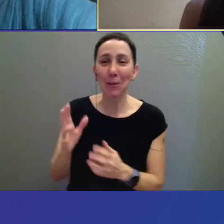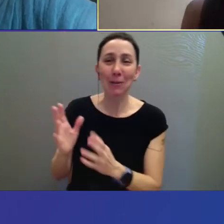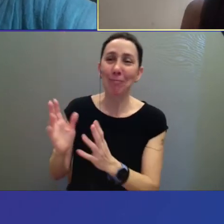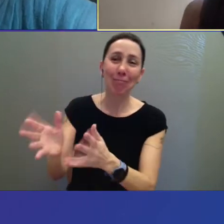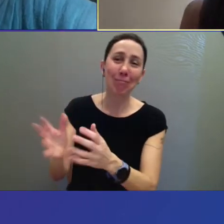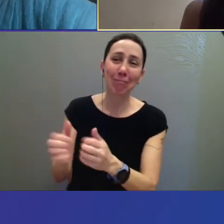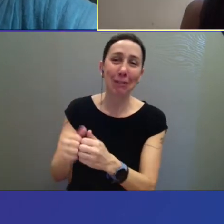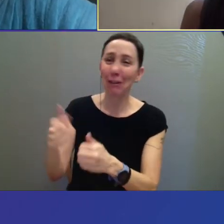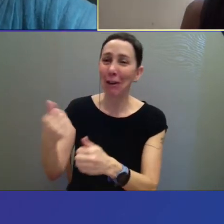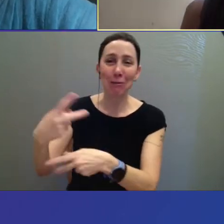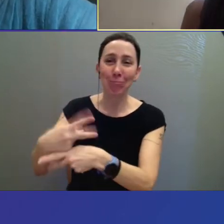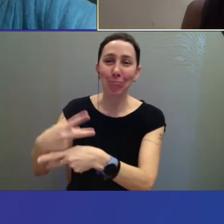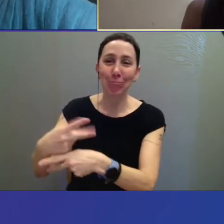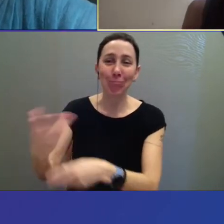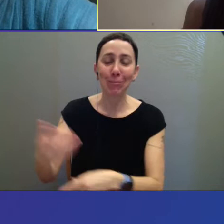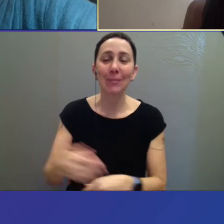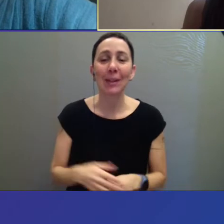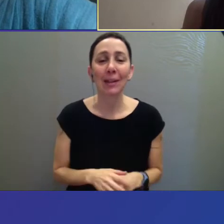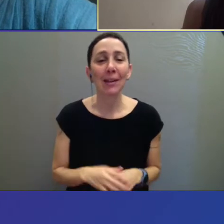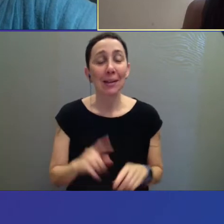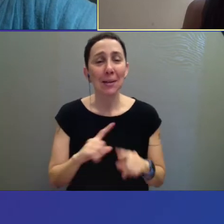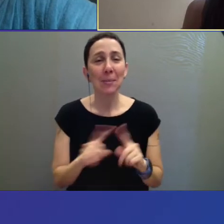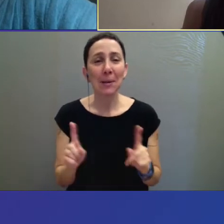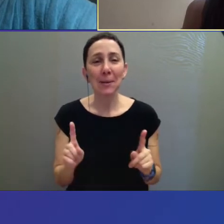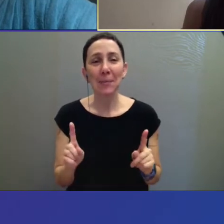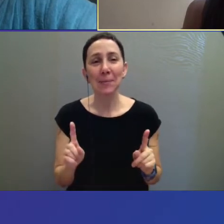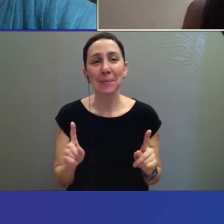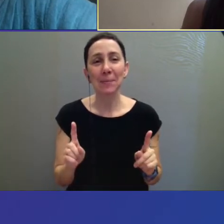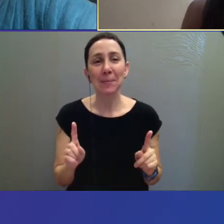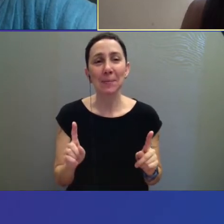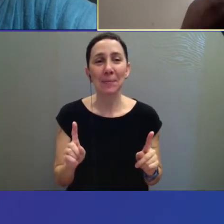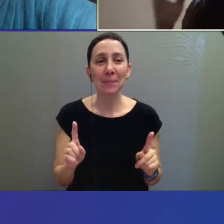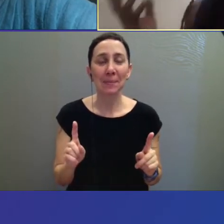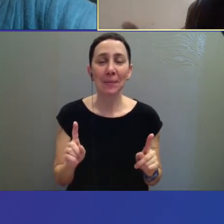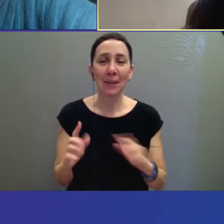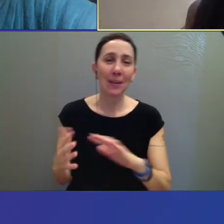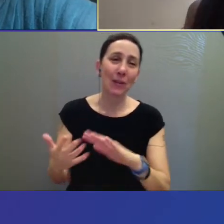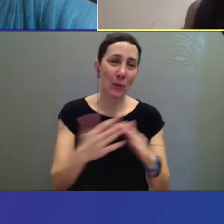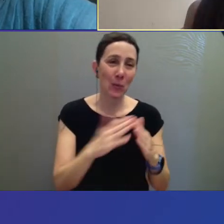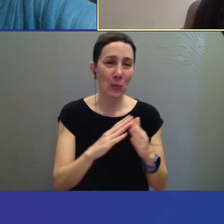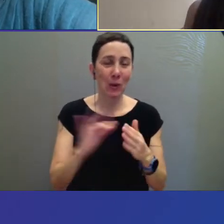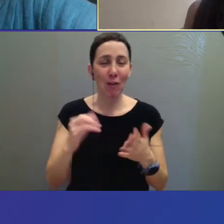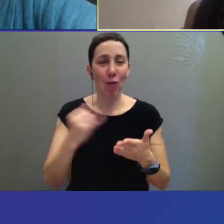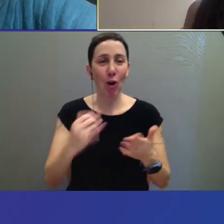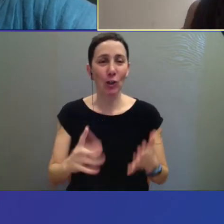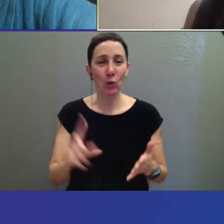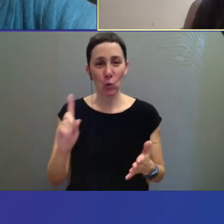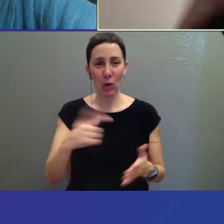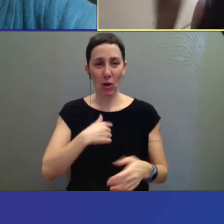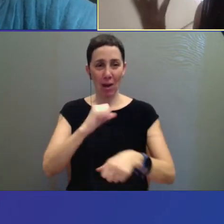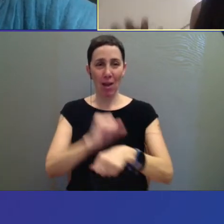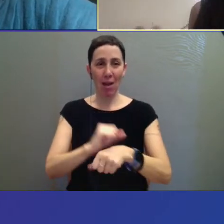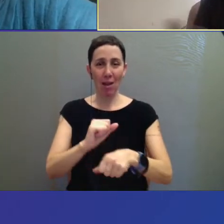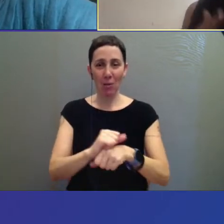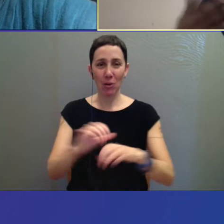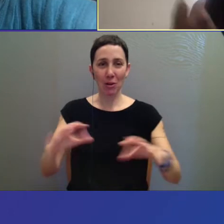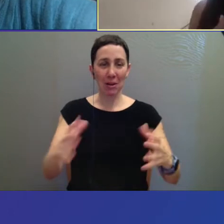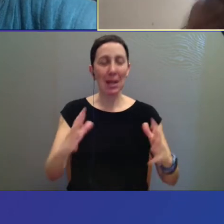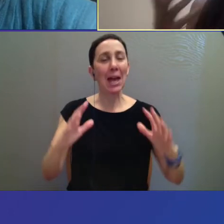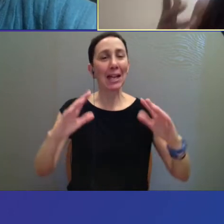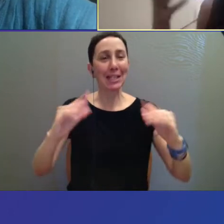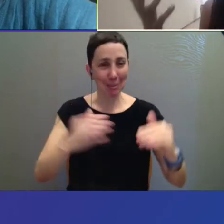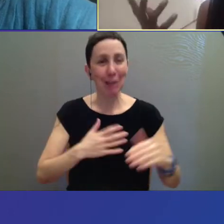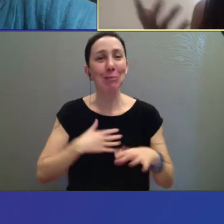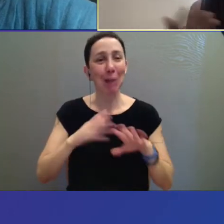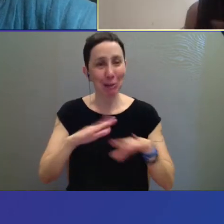there. So, but people, the community of artists in which I work in, expect them to be